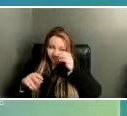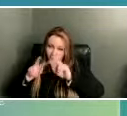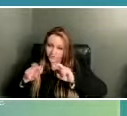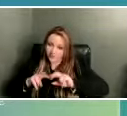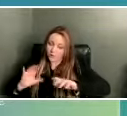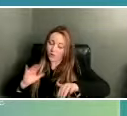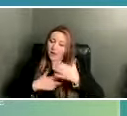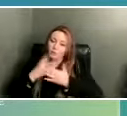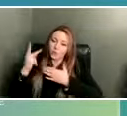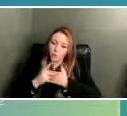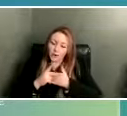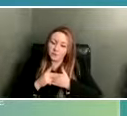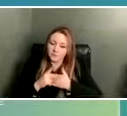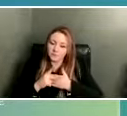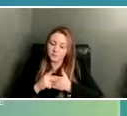programs.